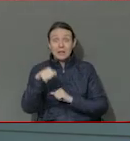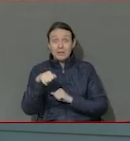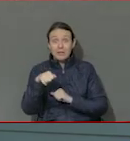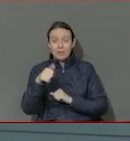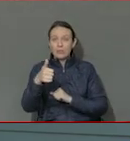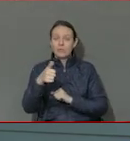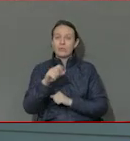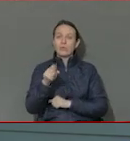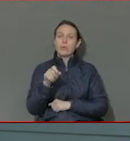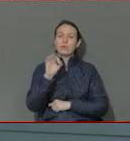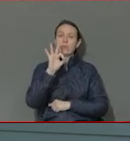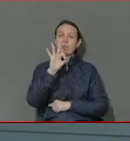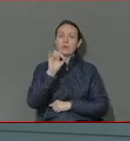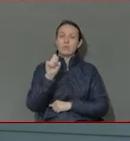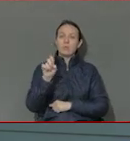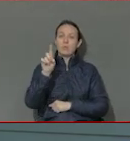at 3.1.2.